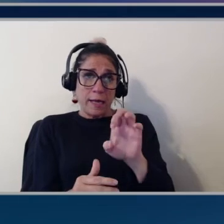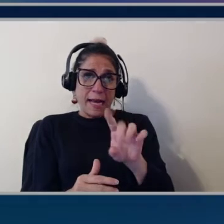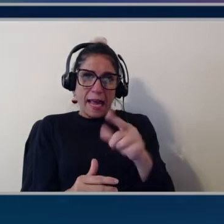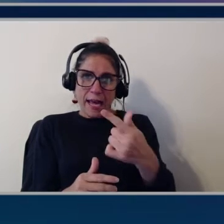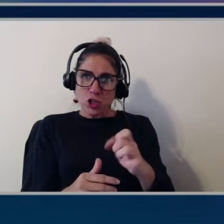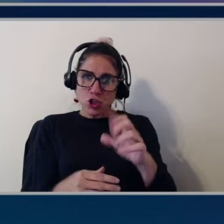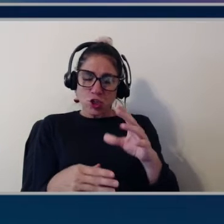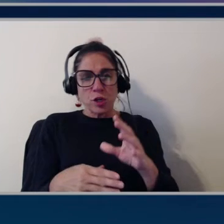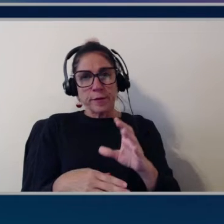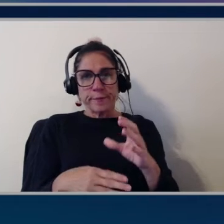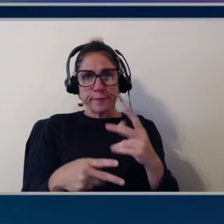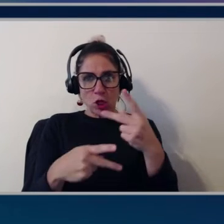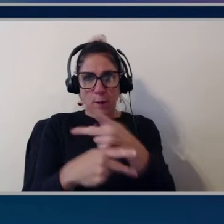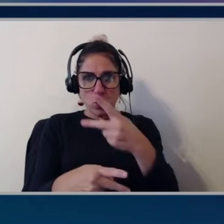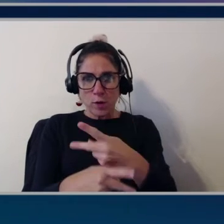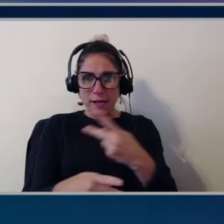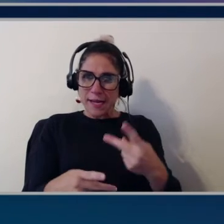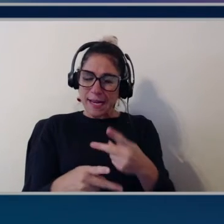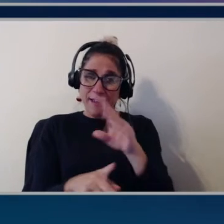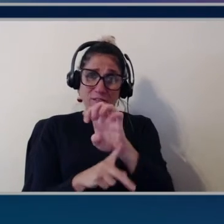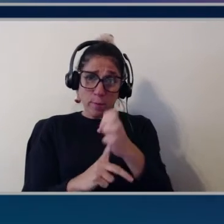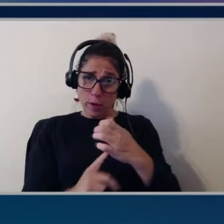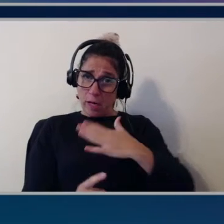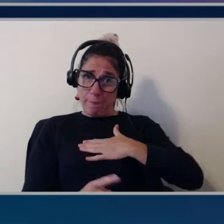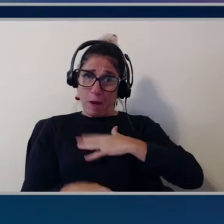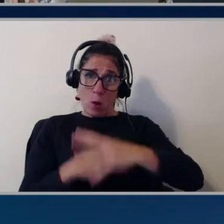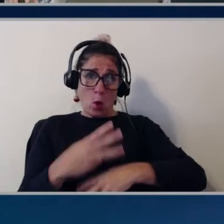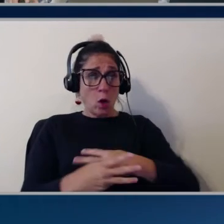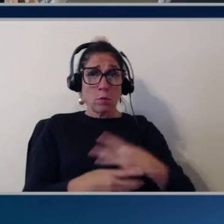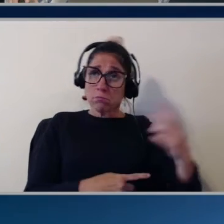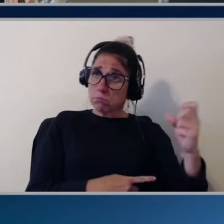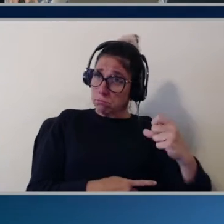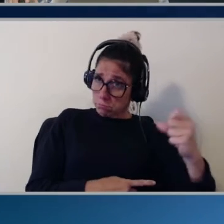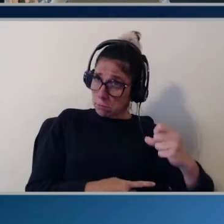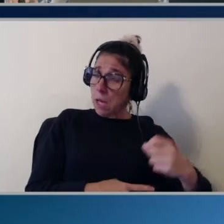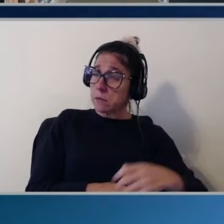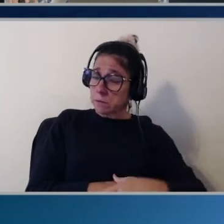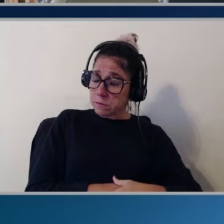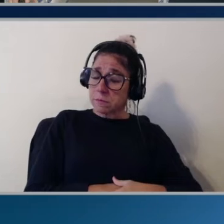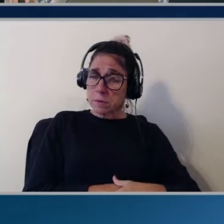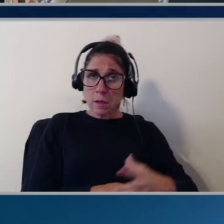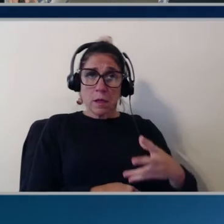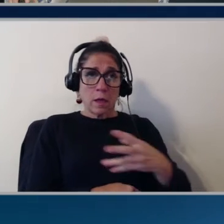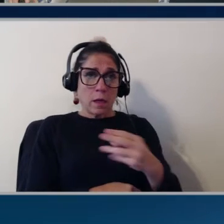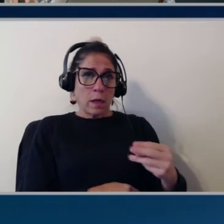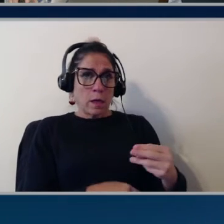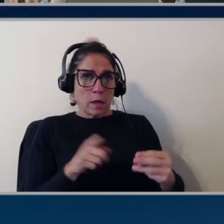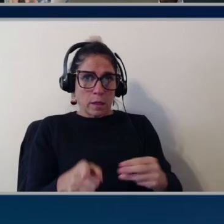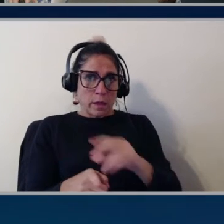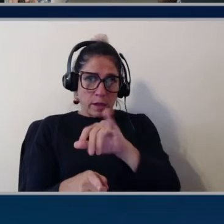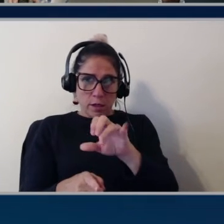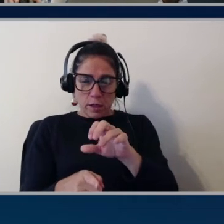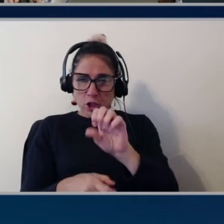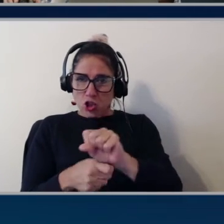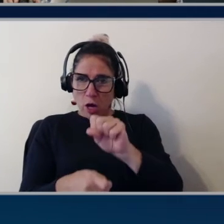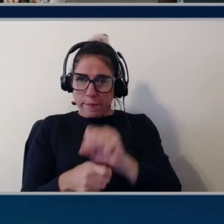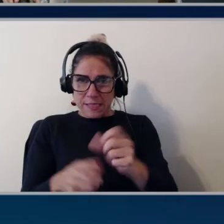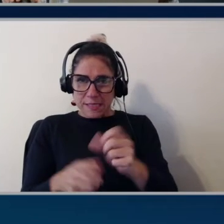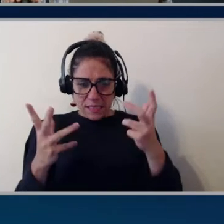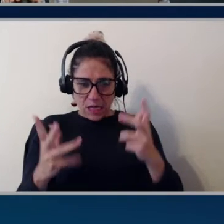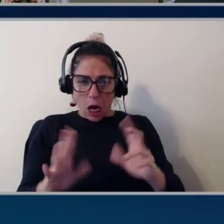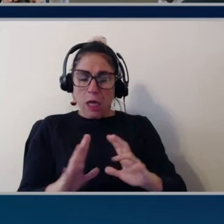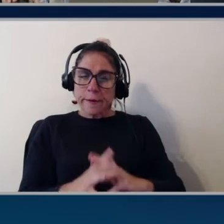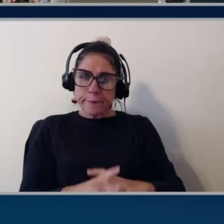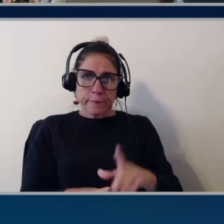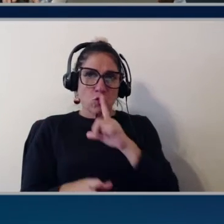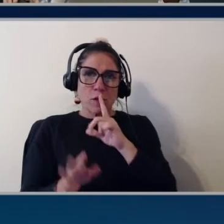for an example. Exactly. For example, yeah. And so the job is done because it was a really